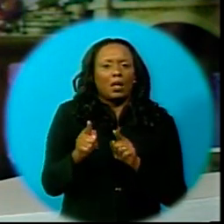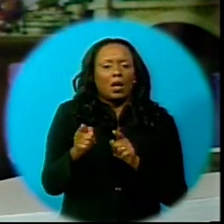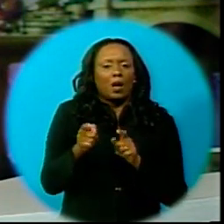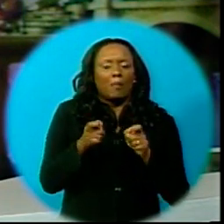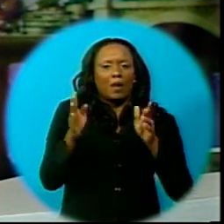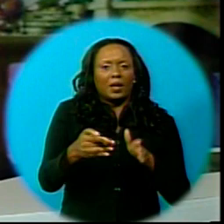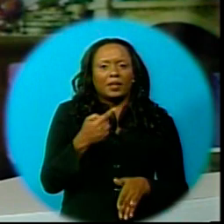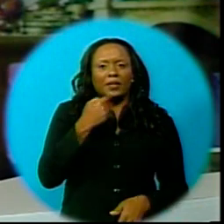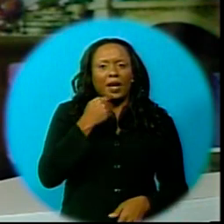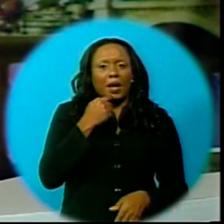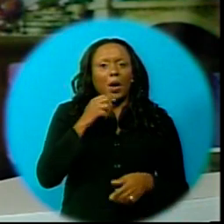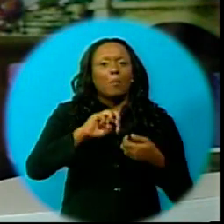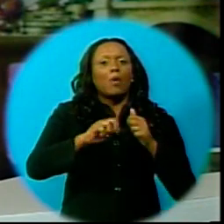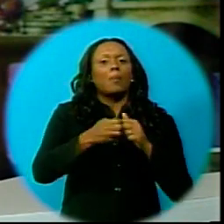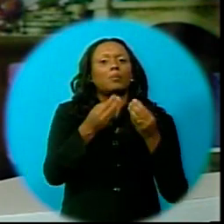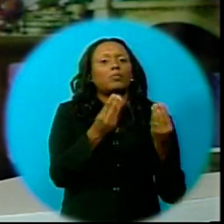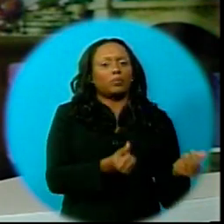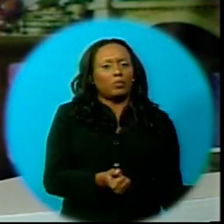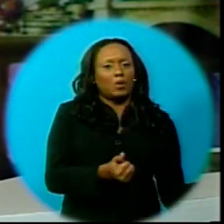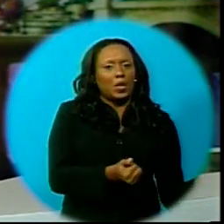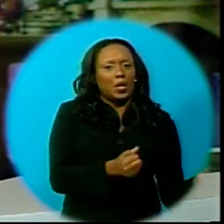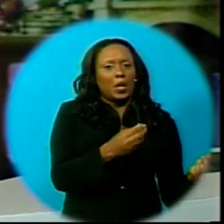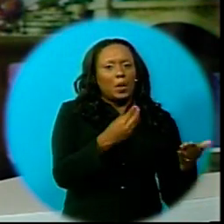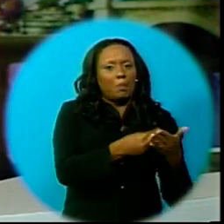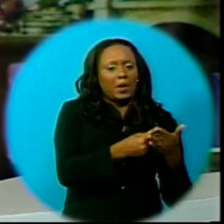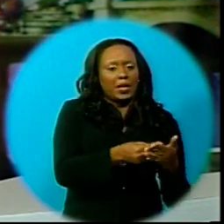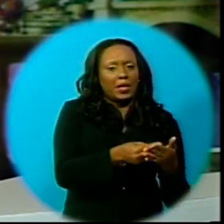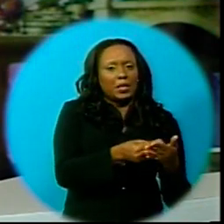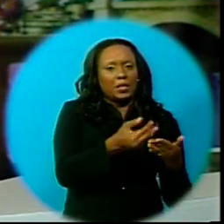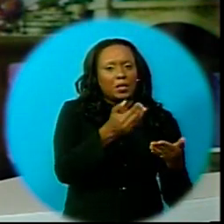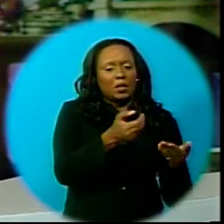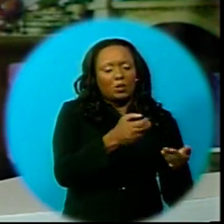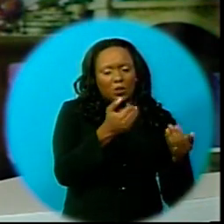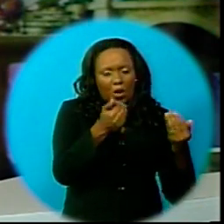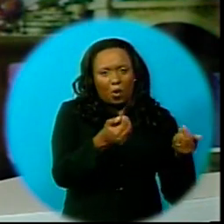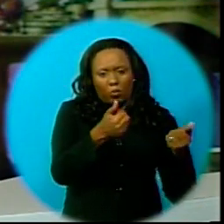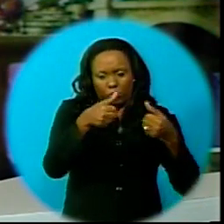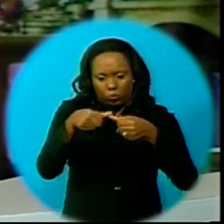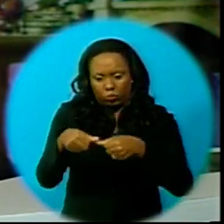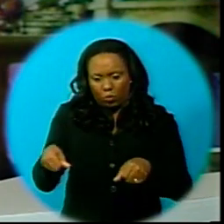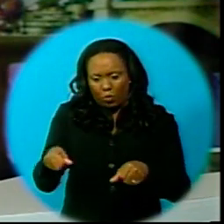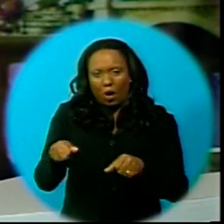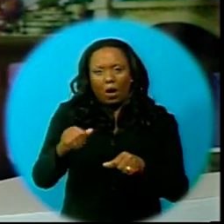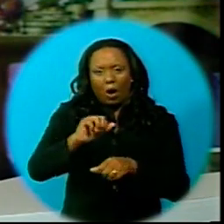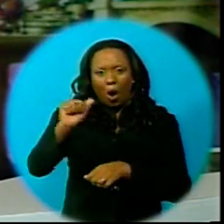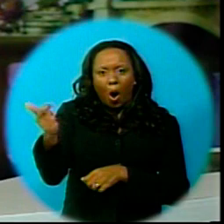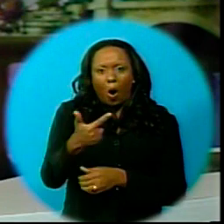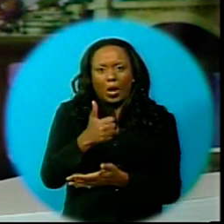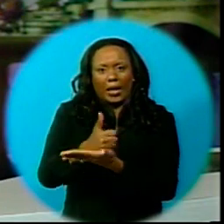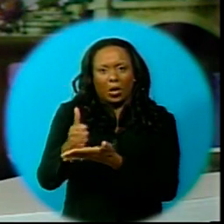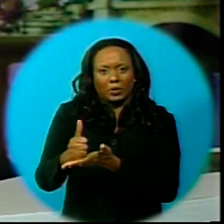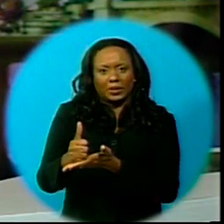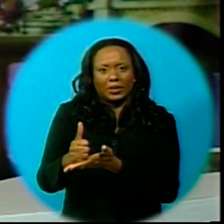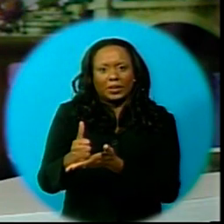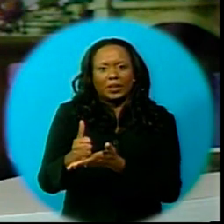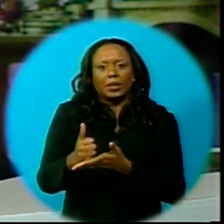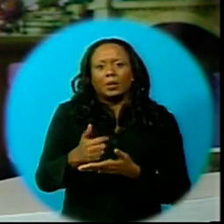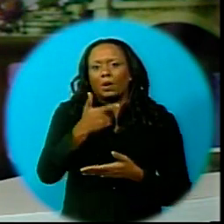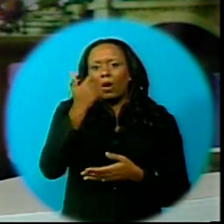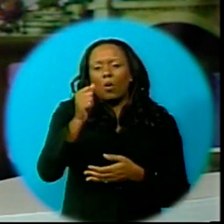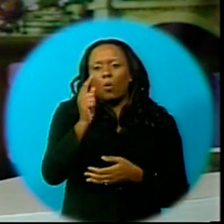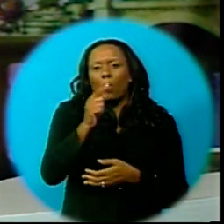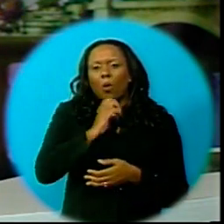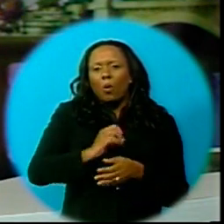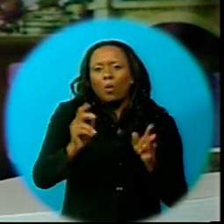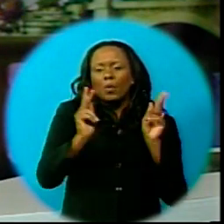the problem has been rectified and the money has been deposited into the respective bank accounts. His comments came in response to